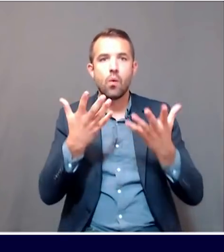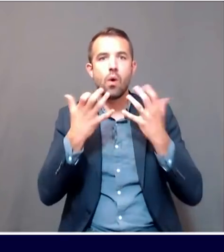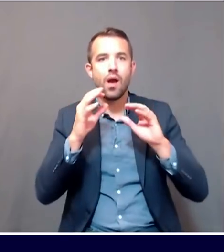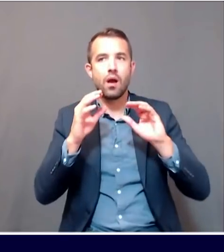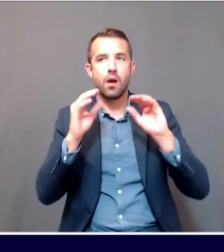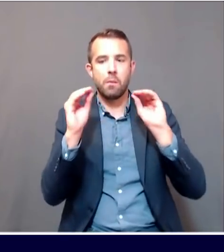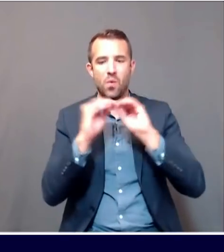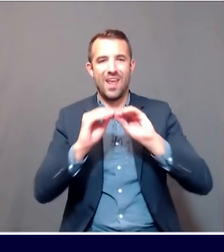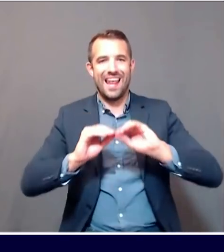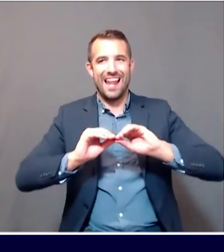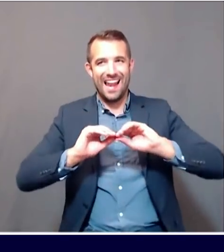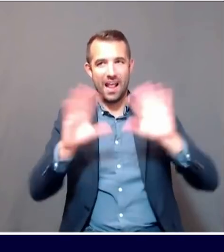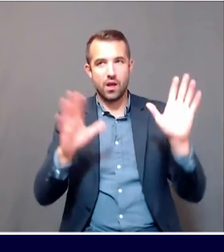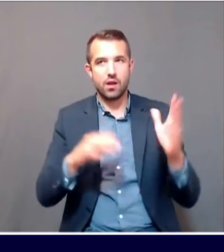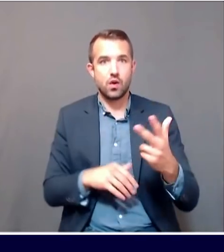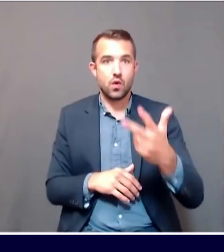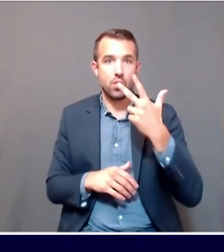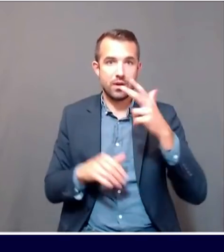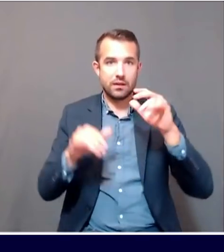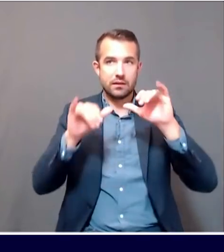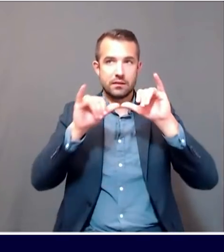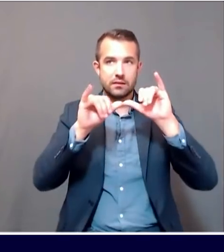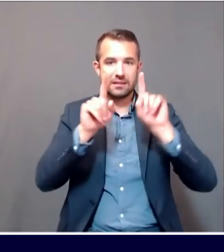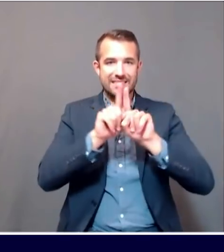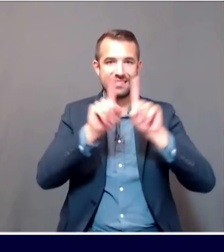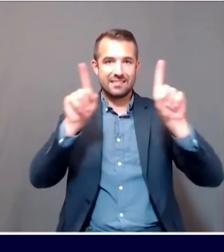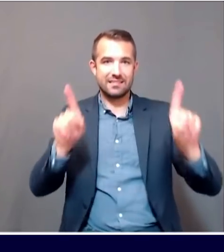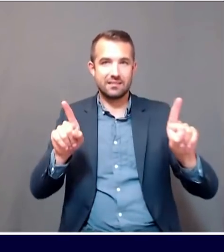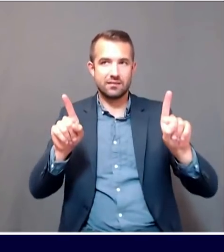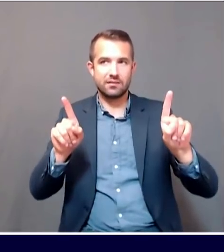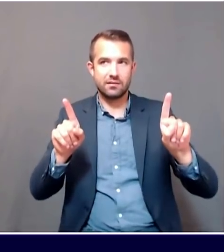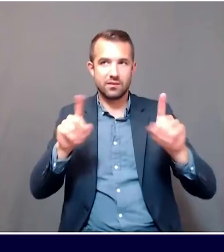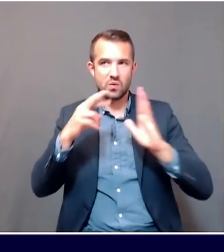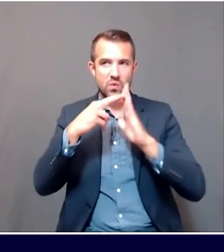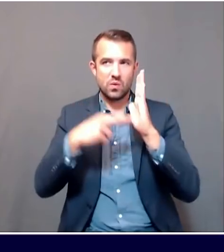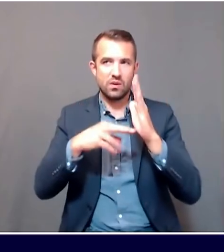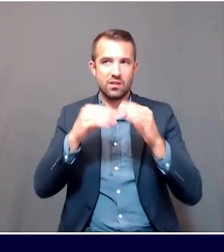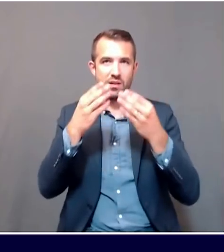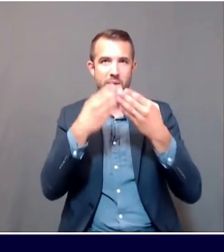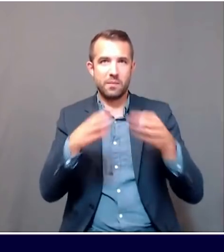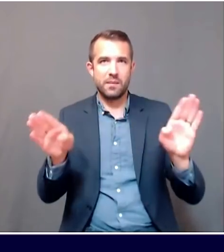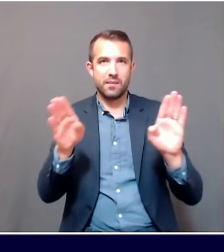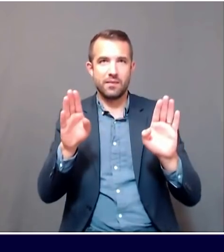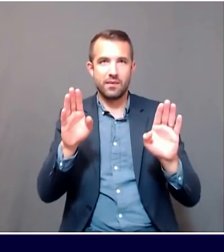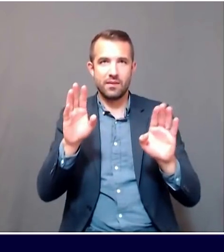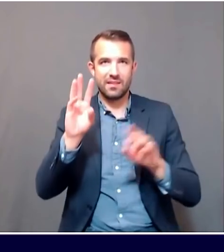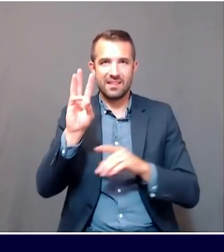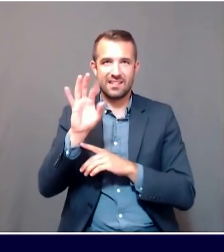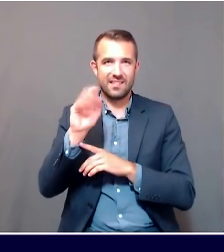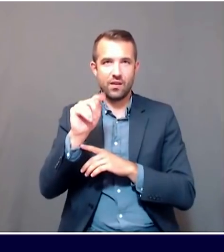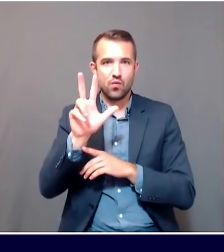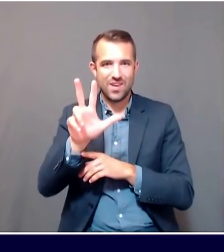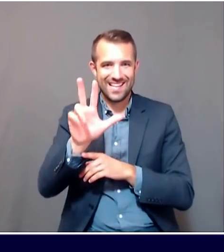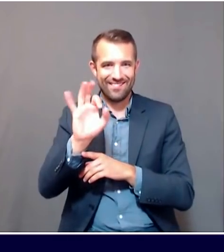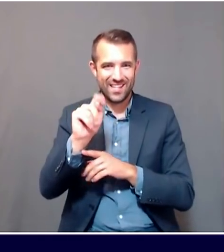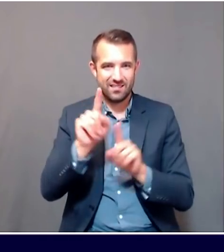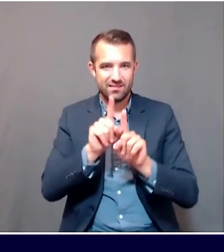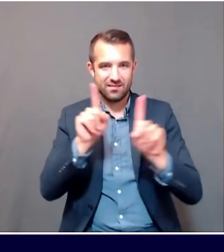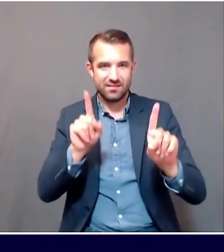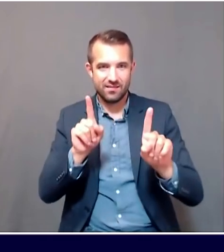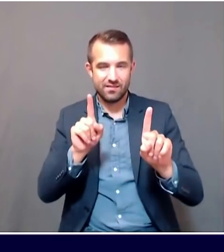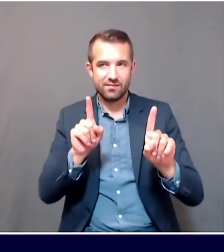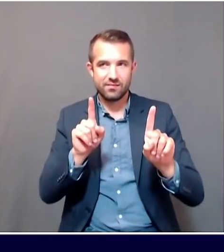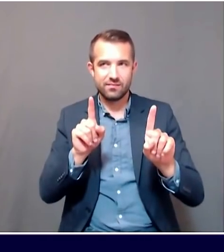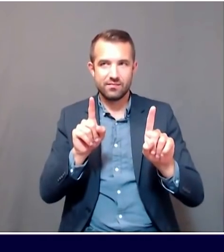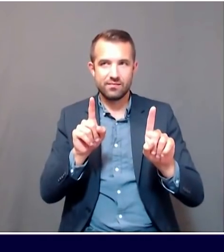requirement for children in schools, which means that they'll be spending nearly all day inside with only 3-foot distancing, except for eating when